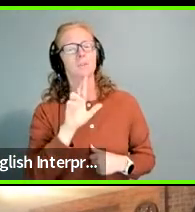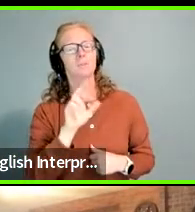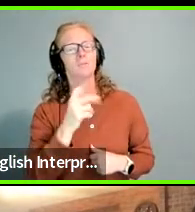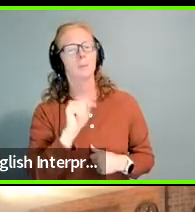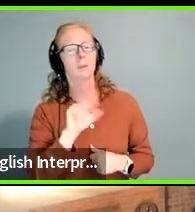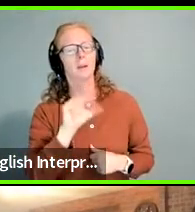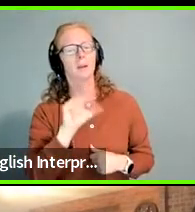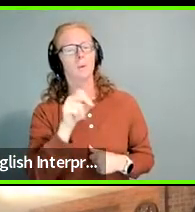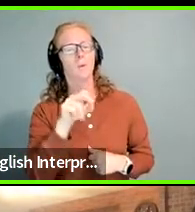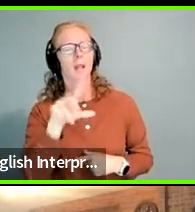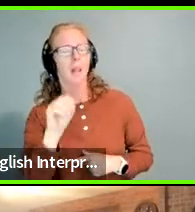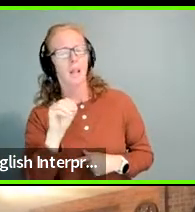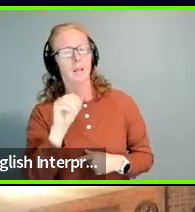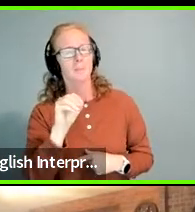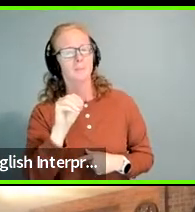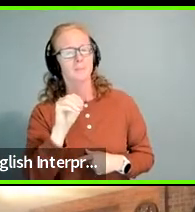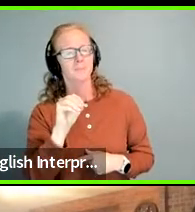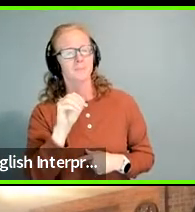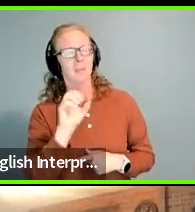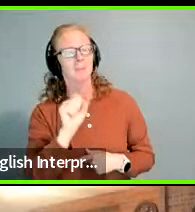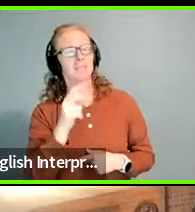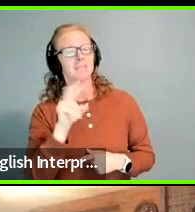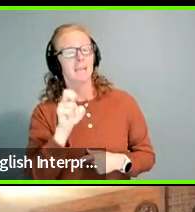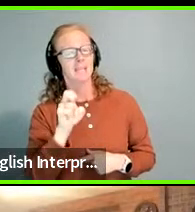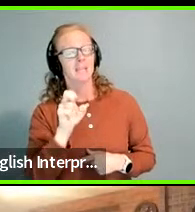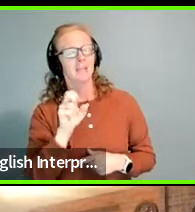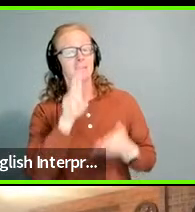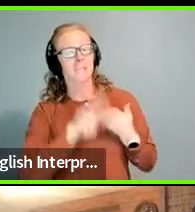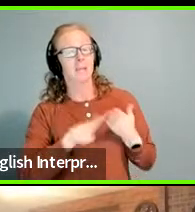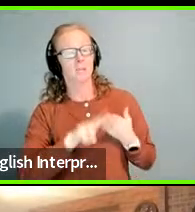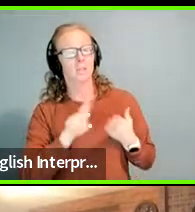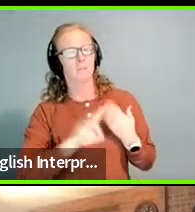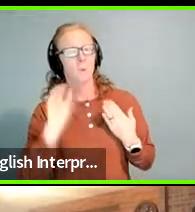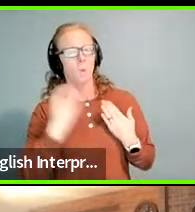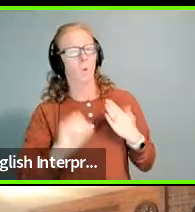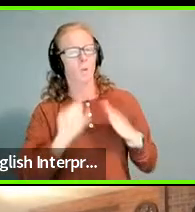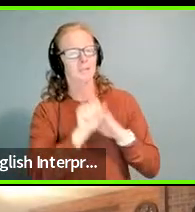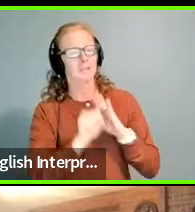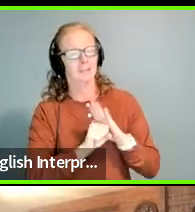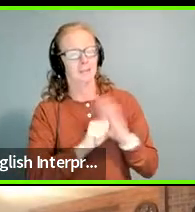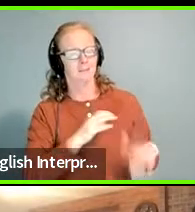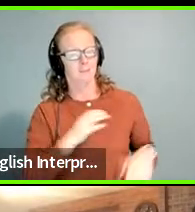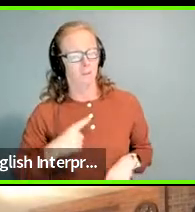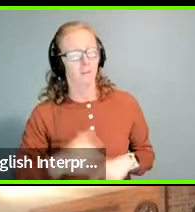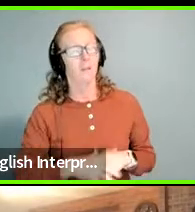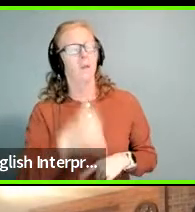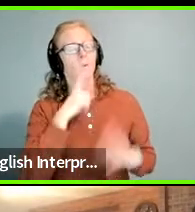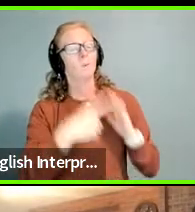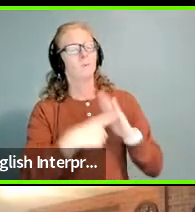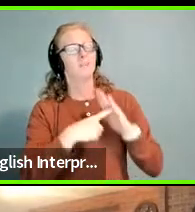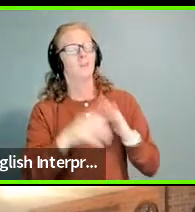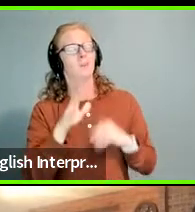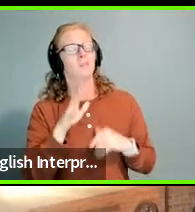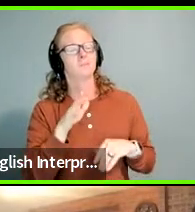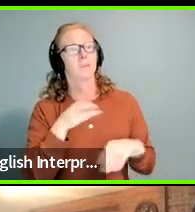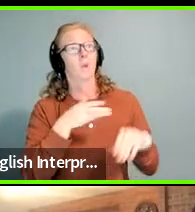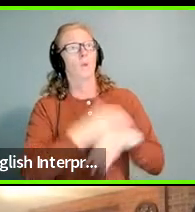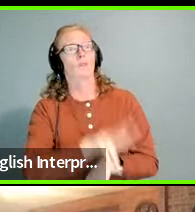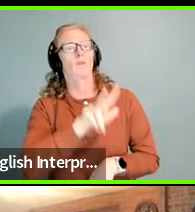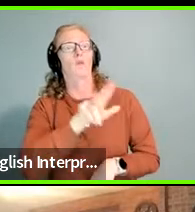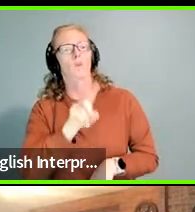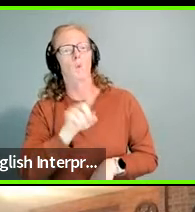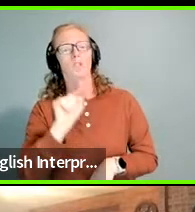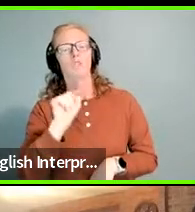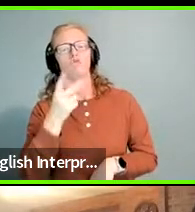Executive Secretary of the Oregon State Building Construction Trades Council. We're an umbrella organization, represent over 31 trade unions. We